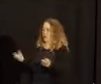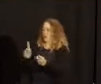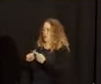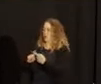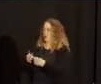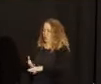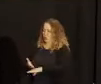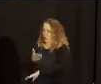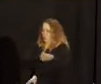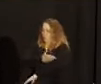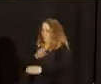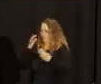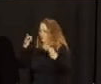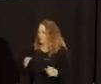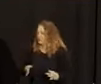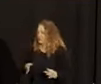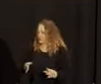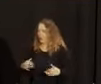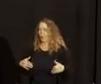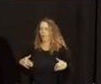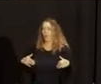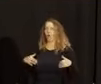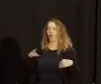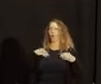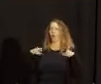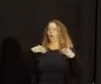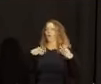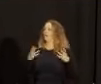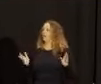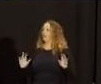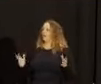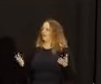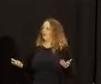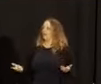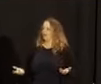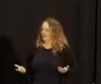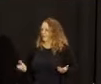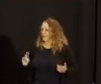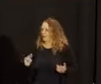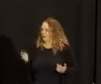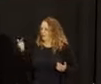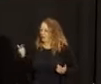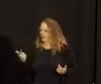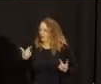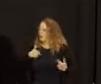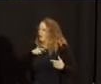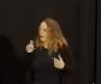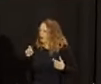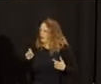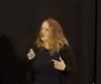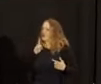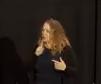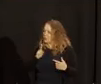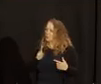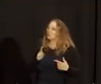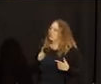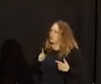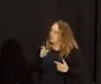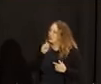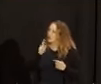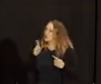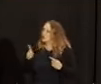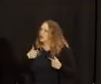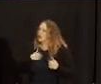make better choices. And so we need to really be making space specifically for disabled people